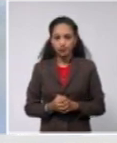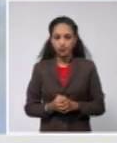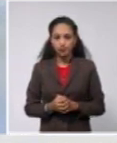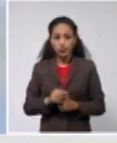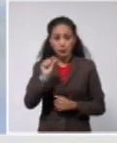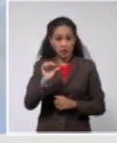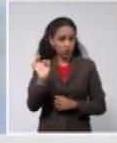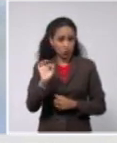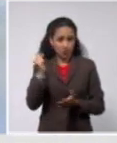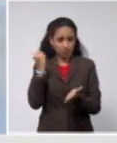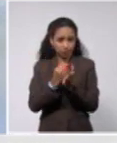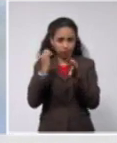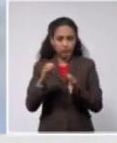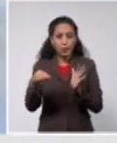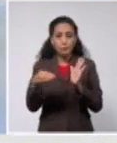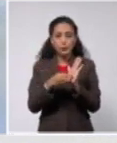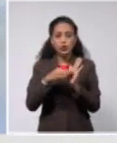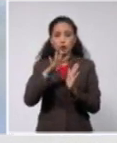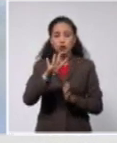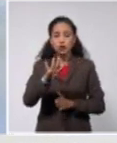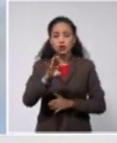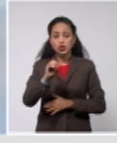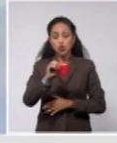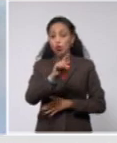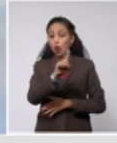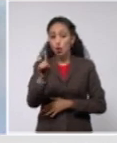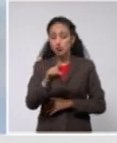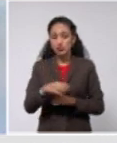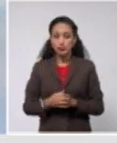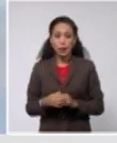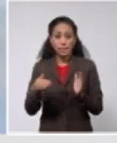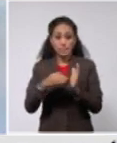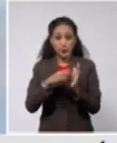6,322 are under observation. There are